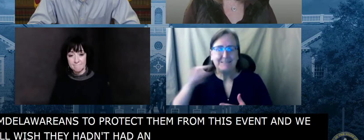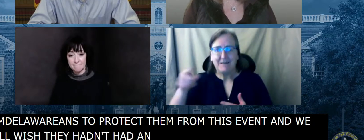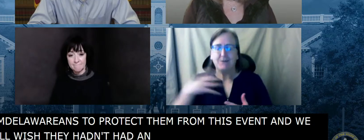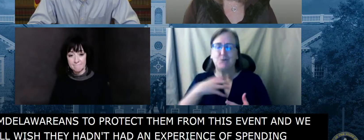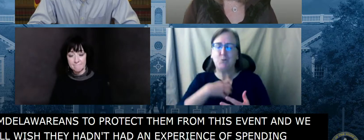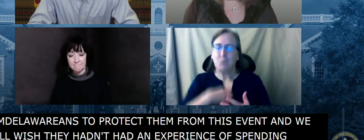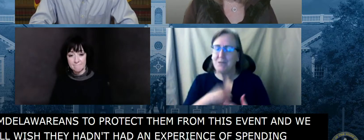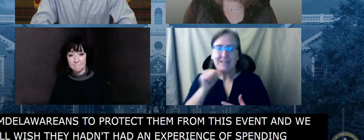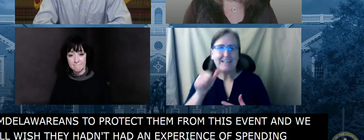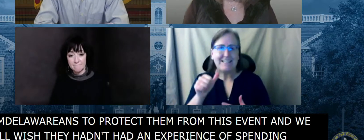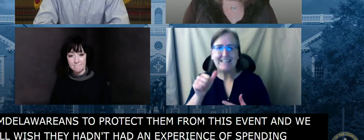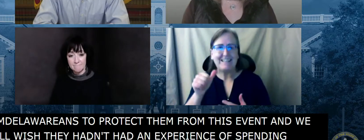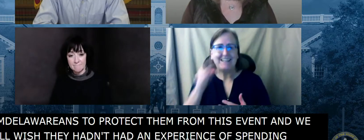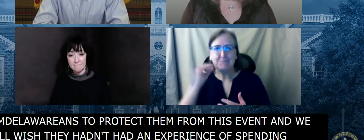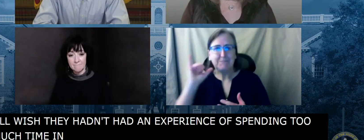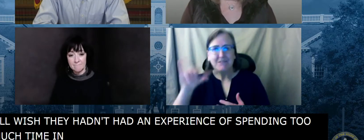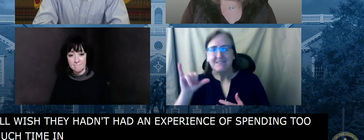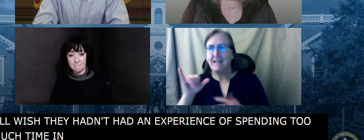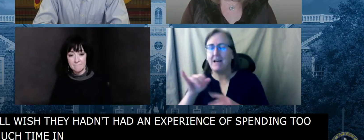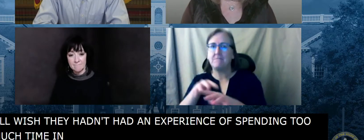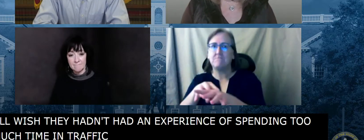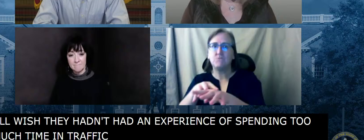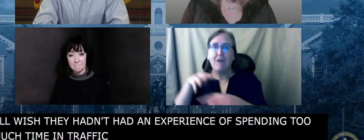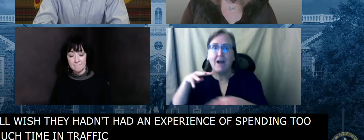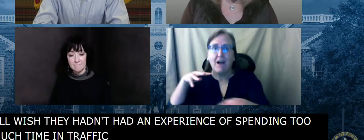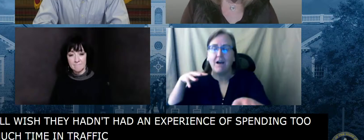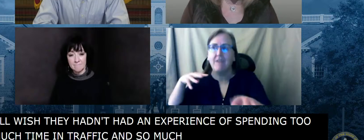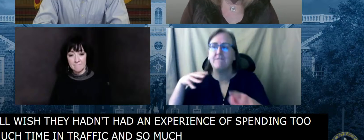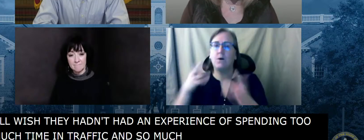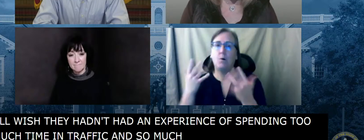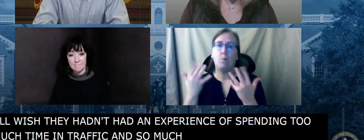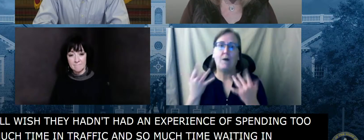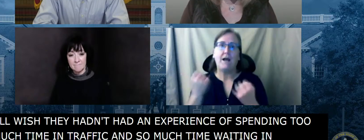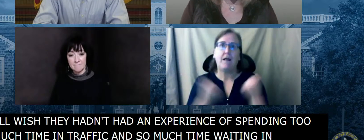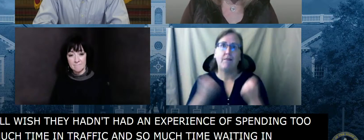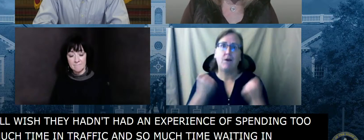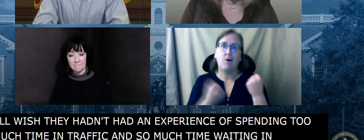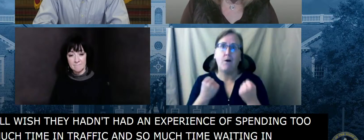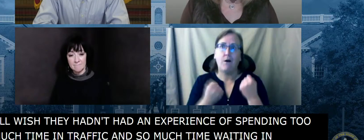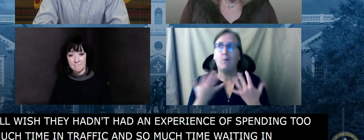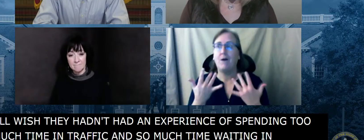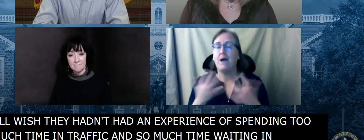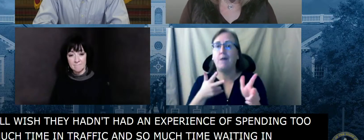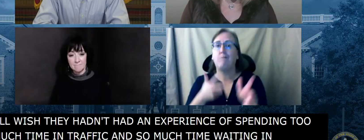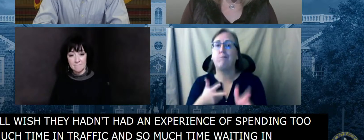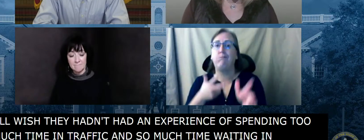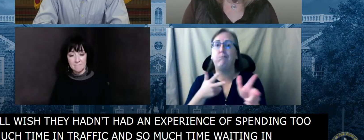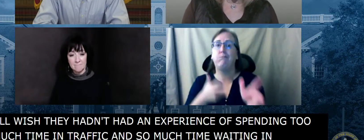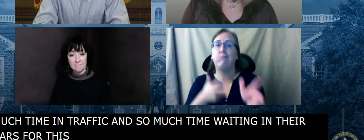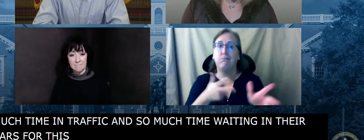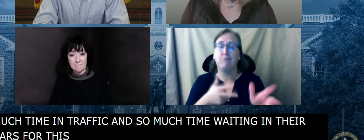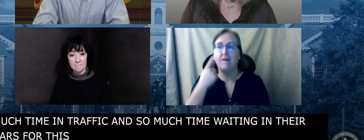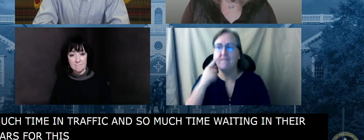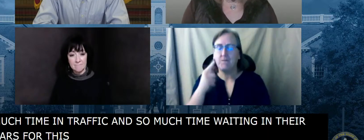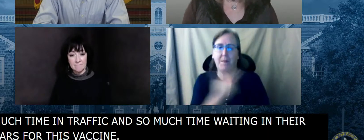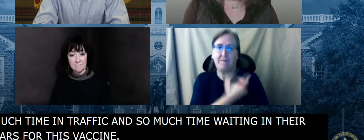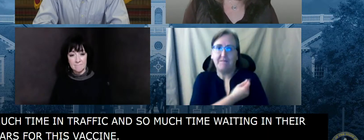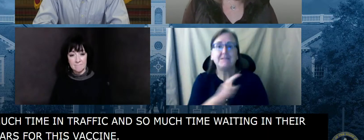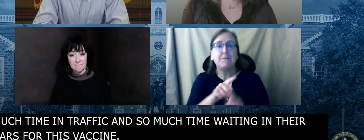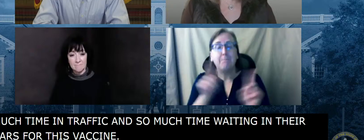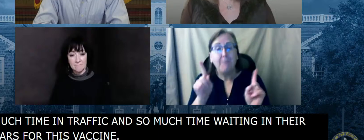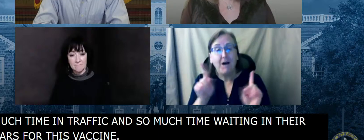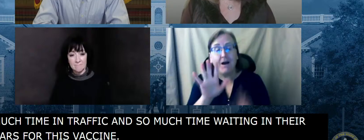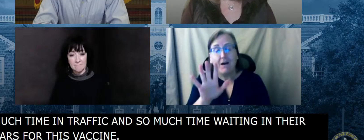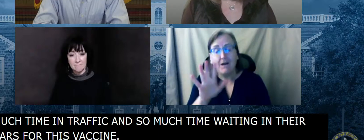and so much time waiting in their cars for this vaccine. But we certainly